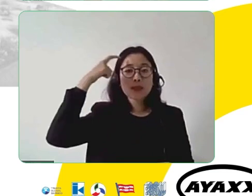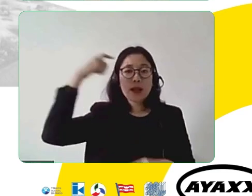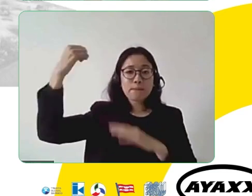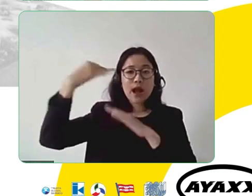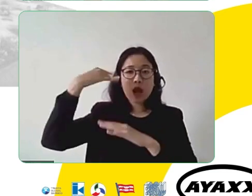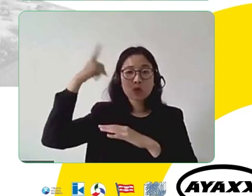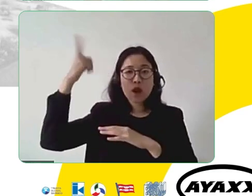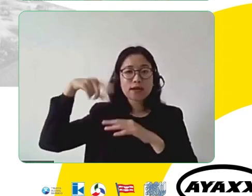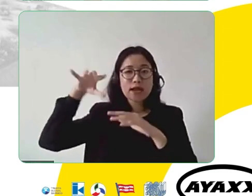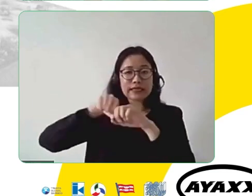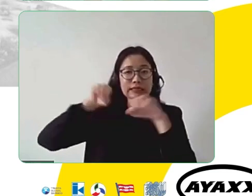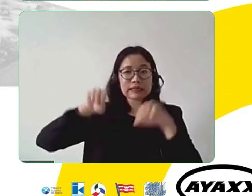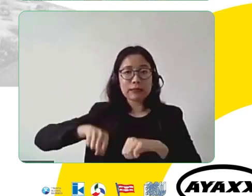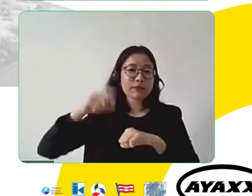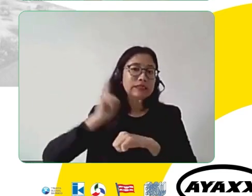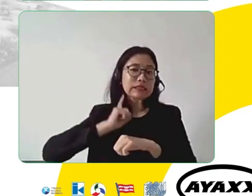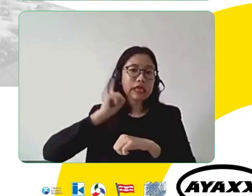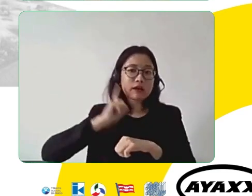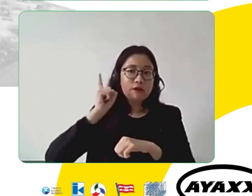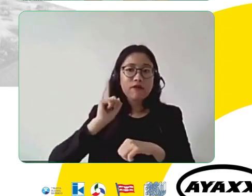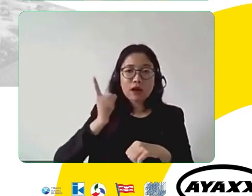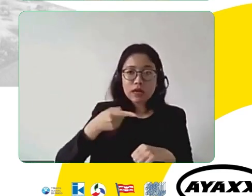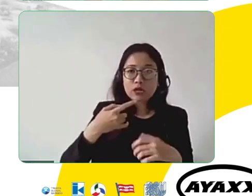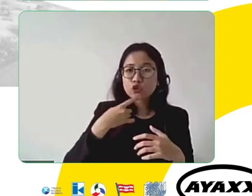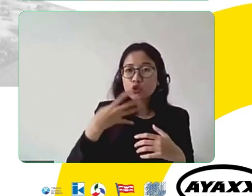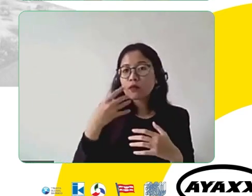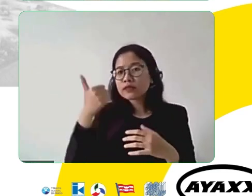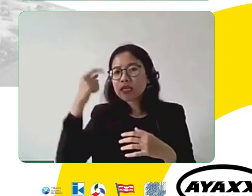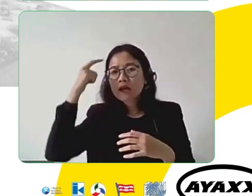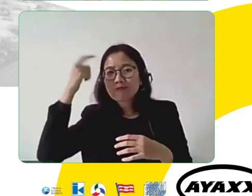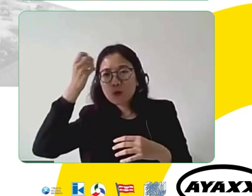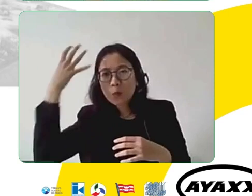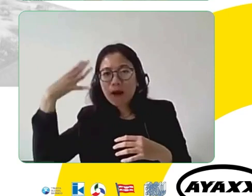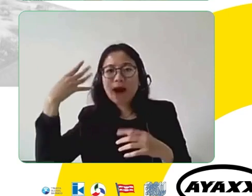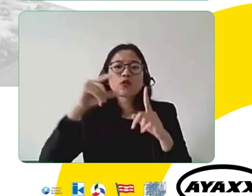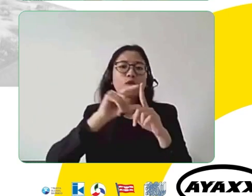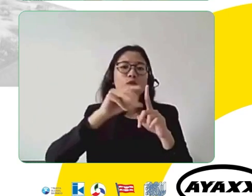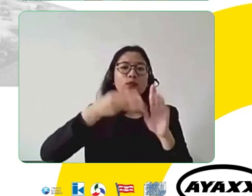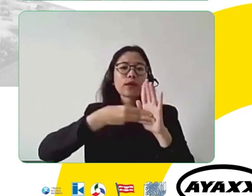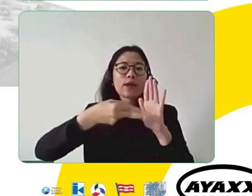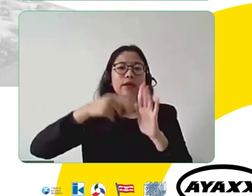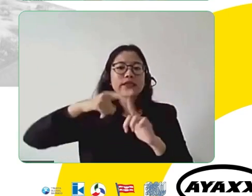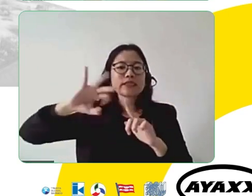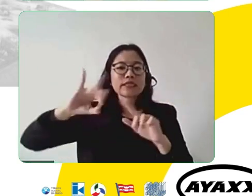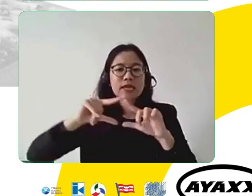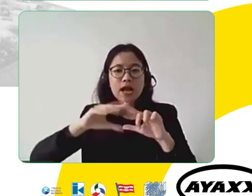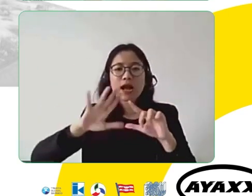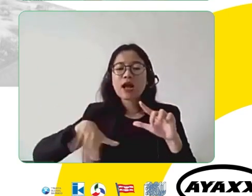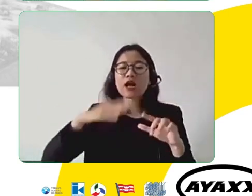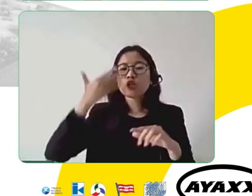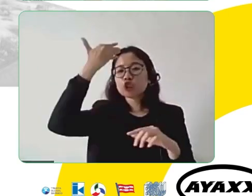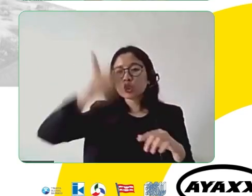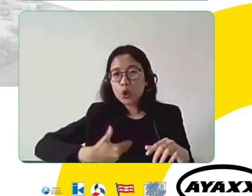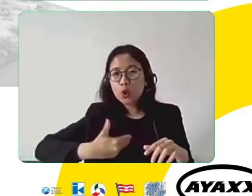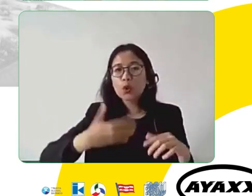dementia, impair motor function, impair cognitive function, strokes, reduced intelligence, mental health problem.